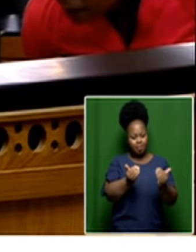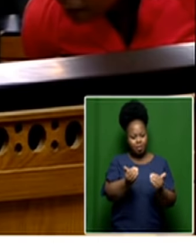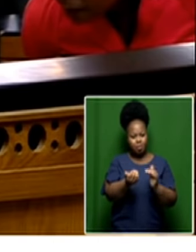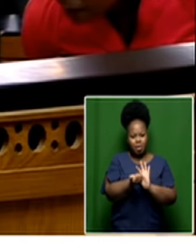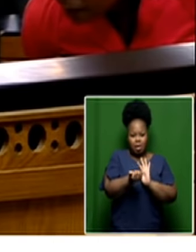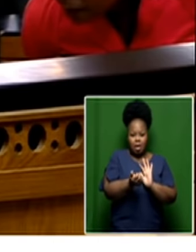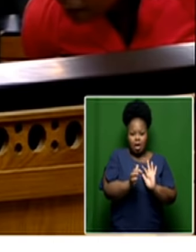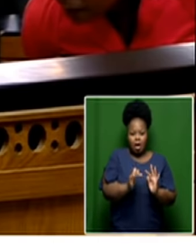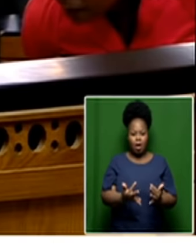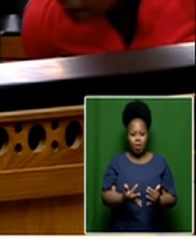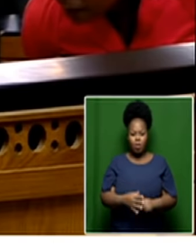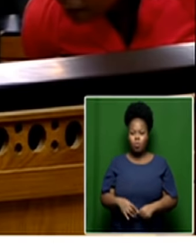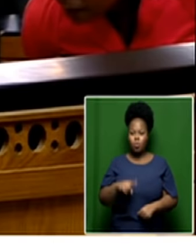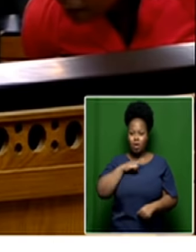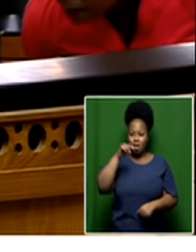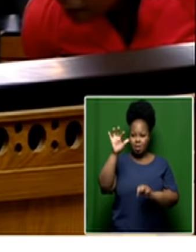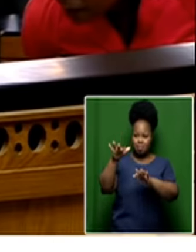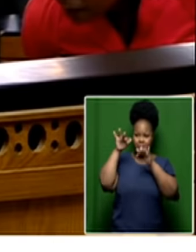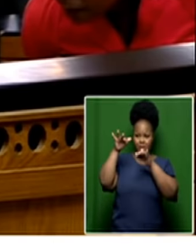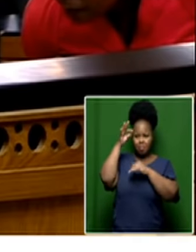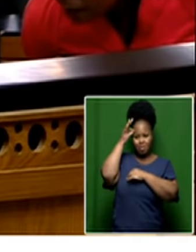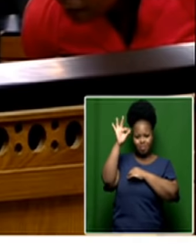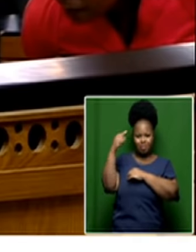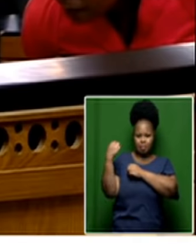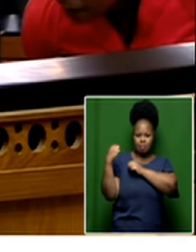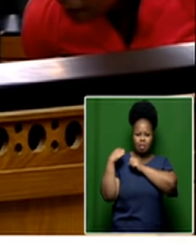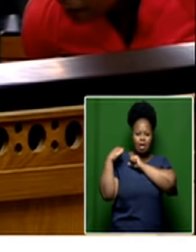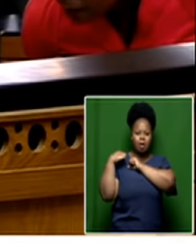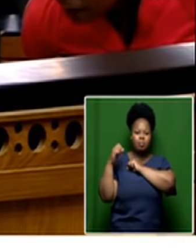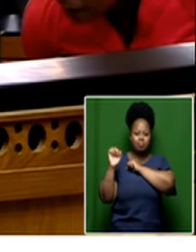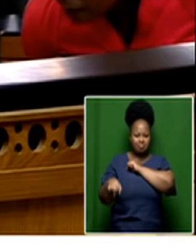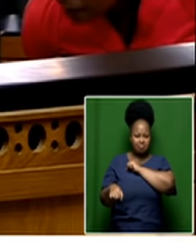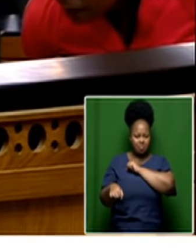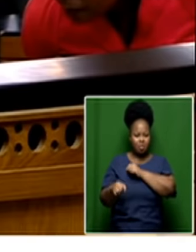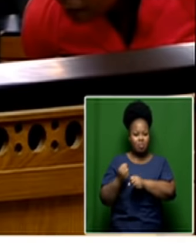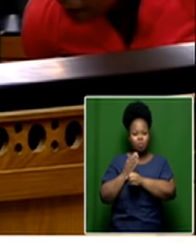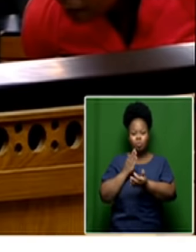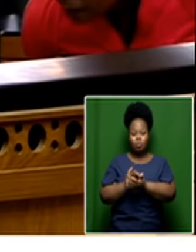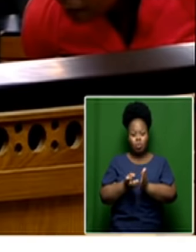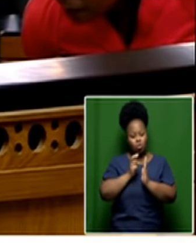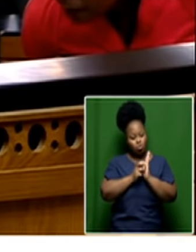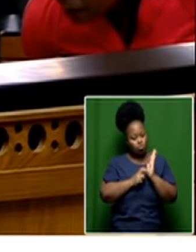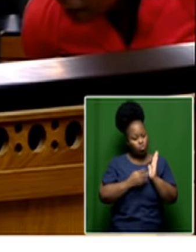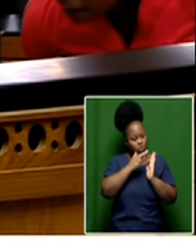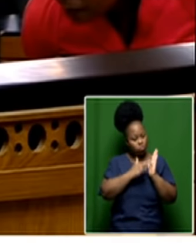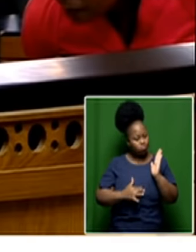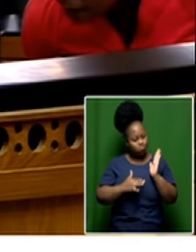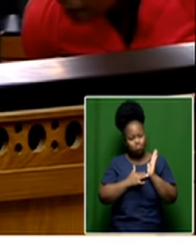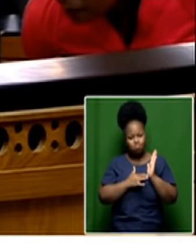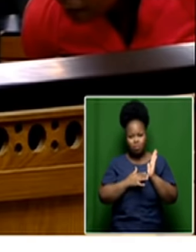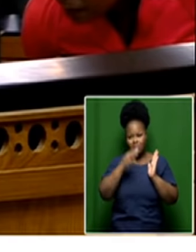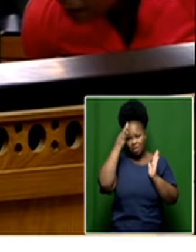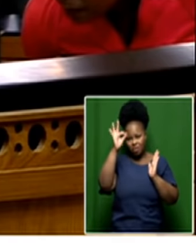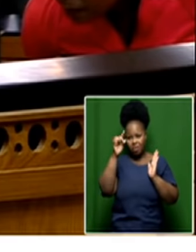there is also accountability towards Parliament to ensure that when regulations are determined